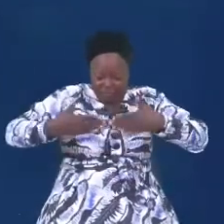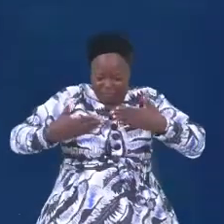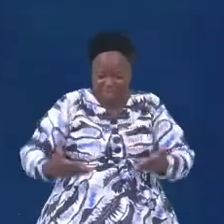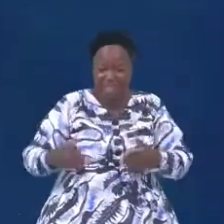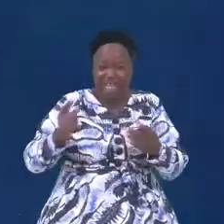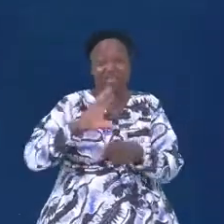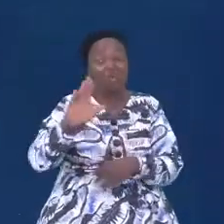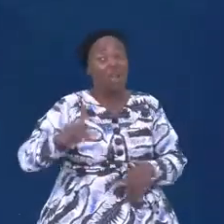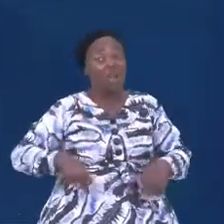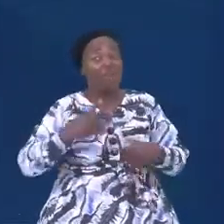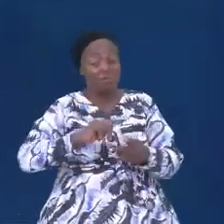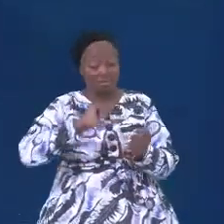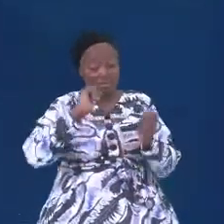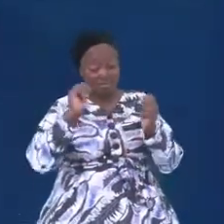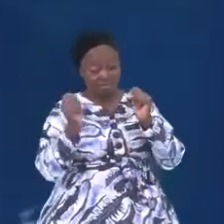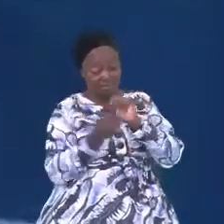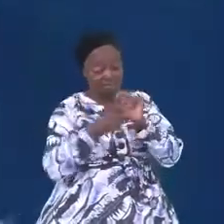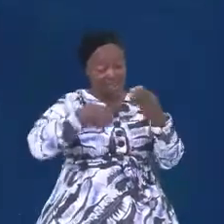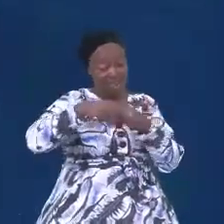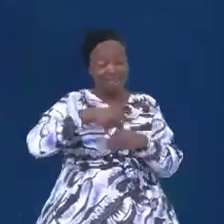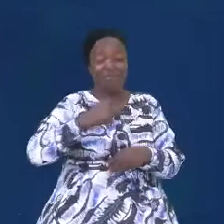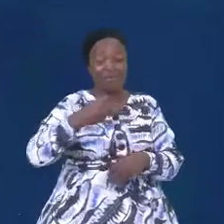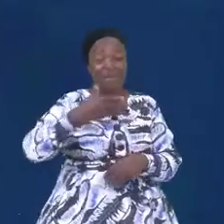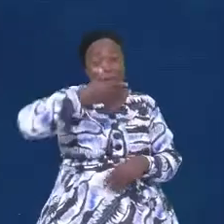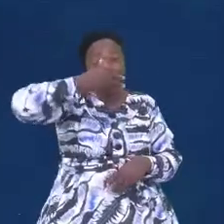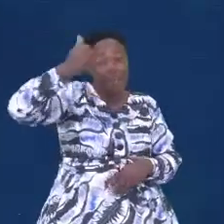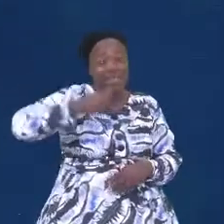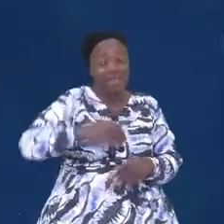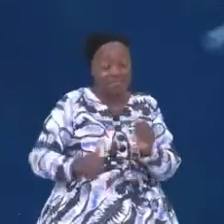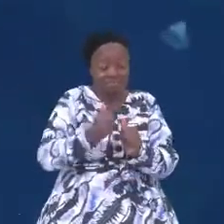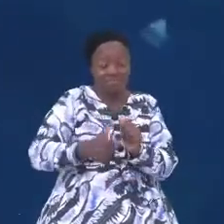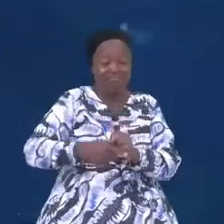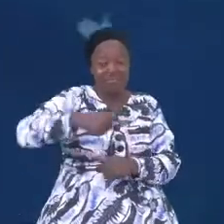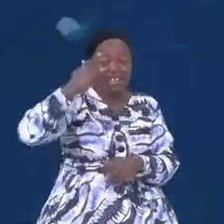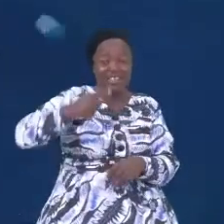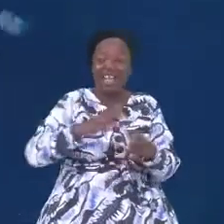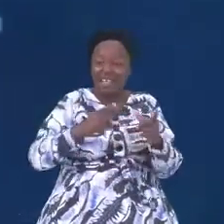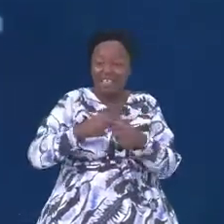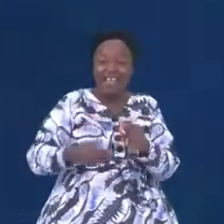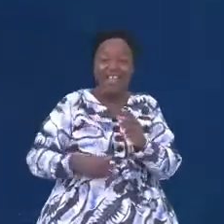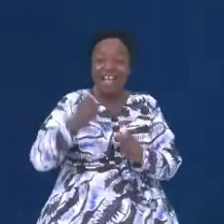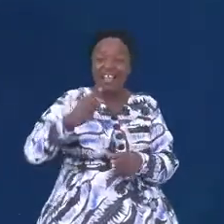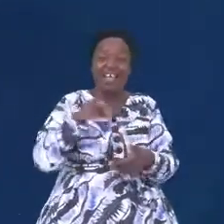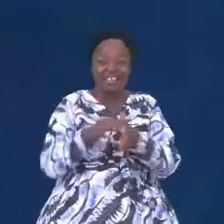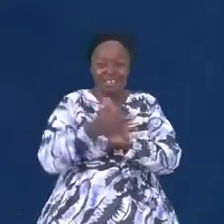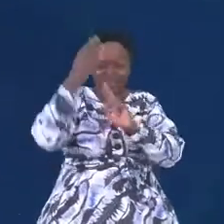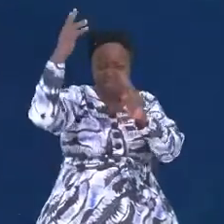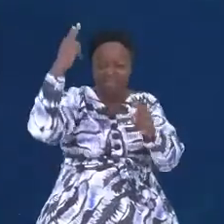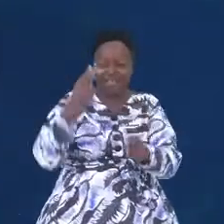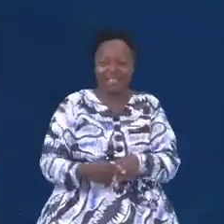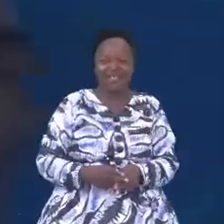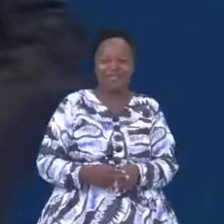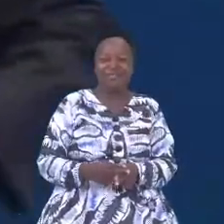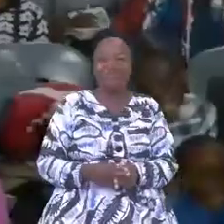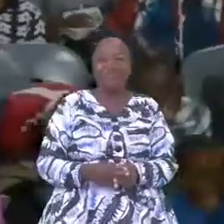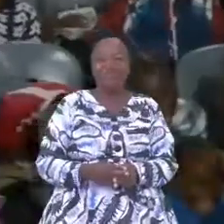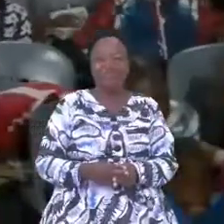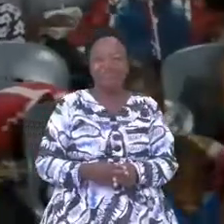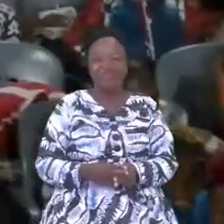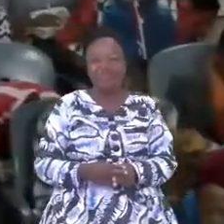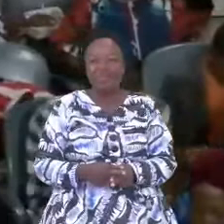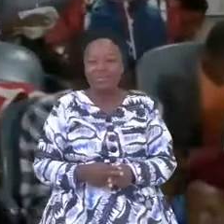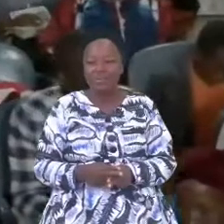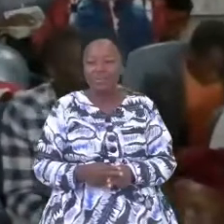turn around for the better, for the brighter, for the higher, in Jesus' name.